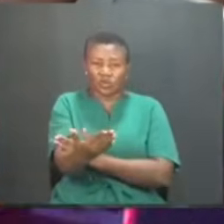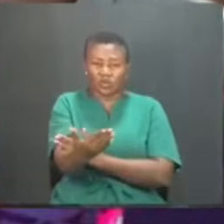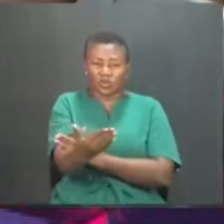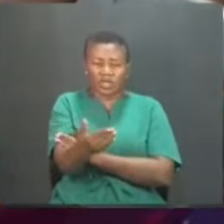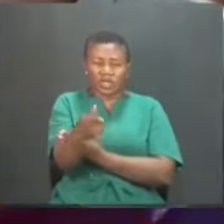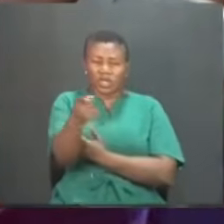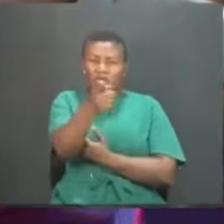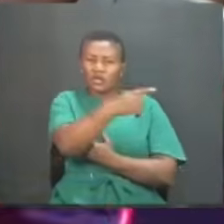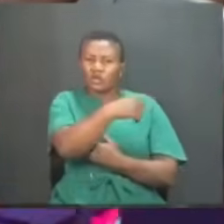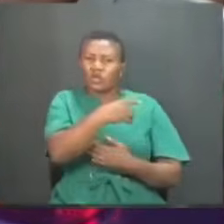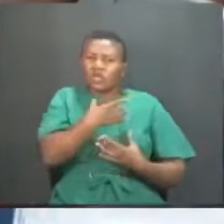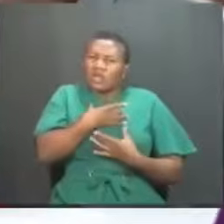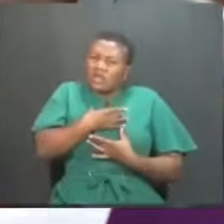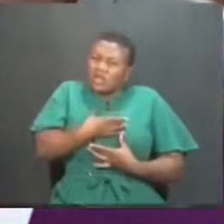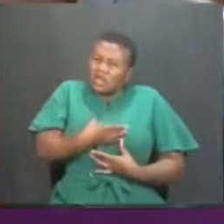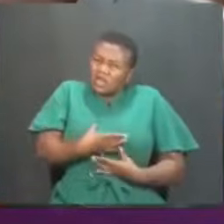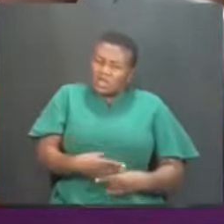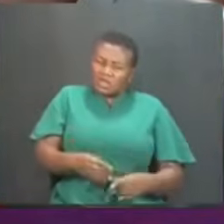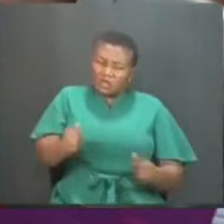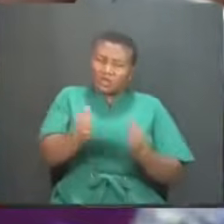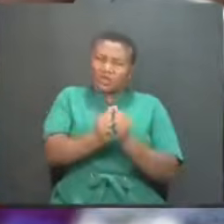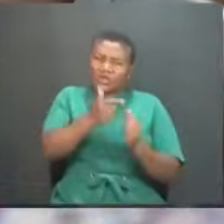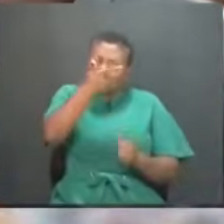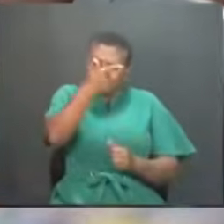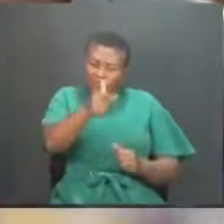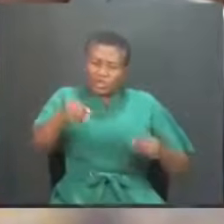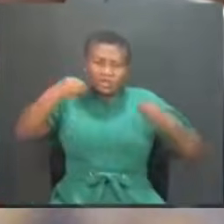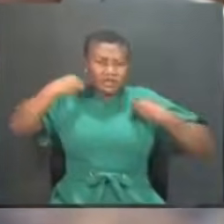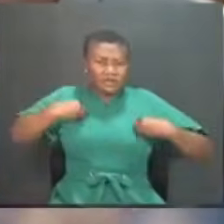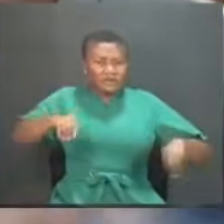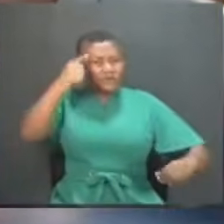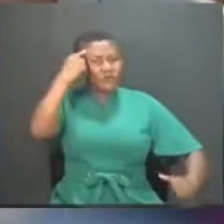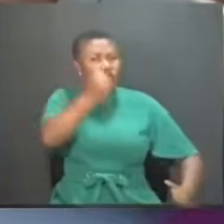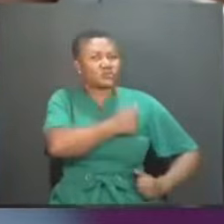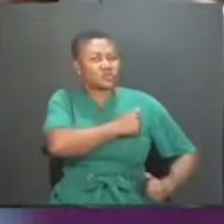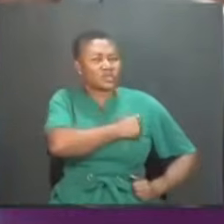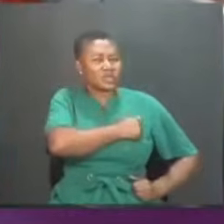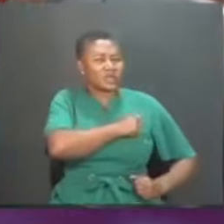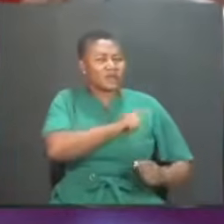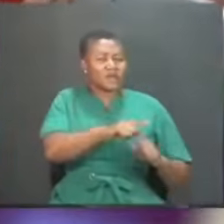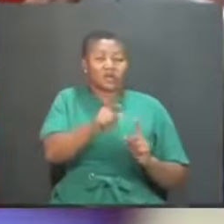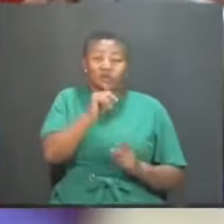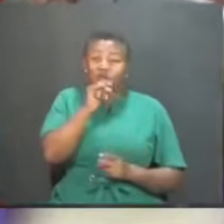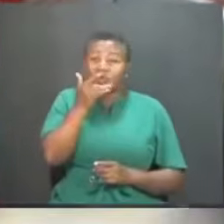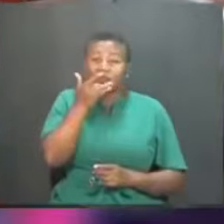uniform to serve Mother Ghana. What happened is quite unfortunate. Mr. Speaker,